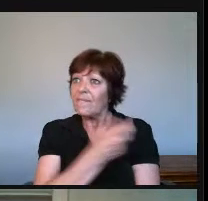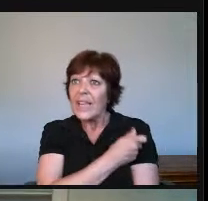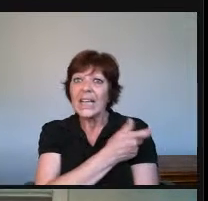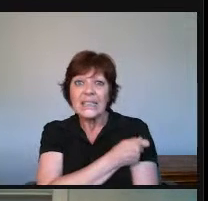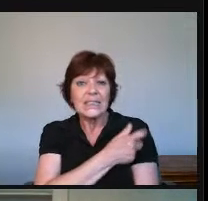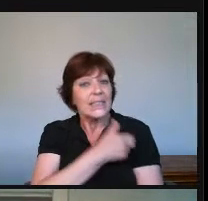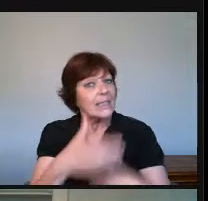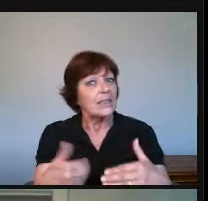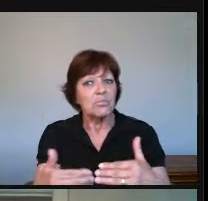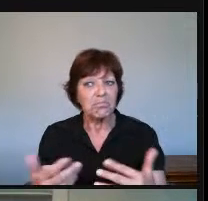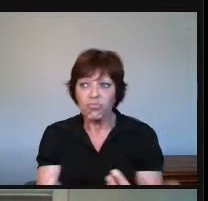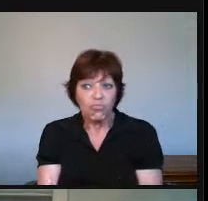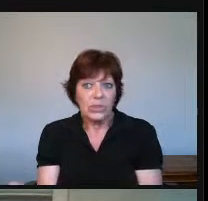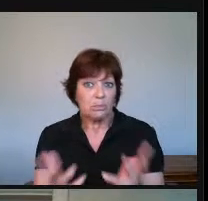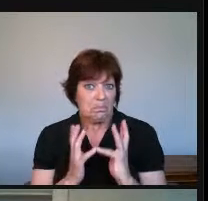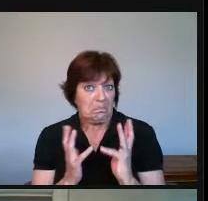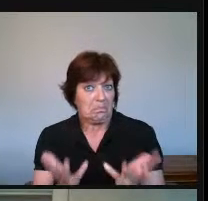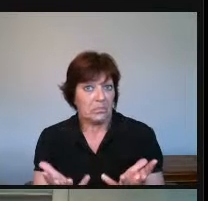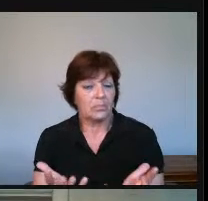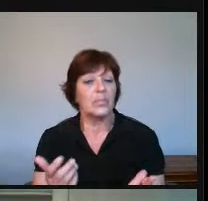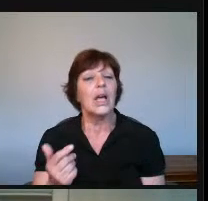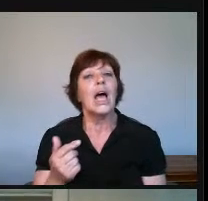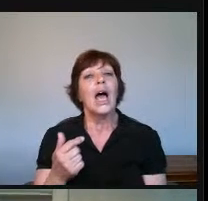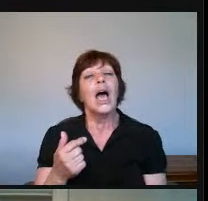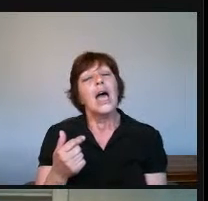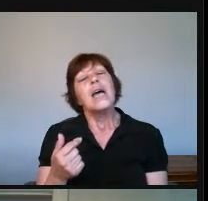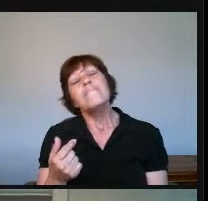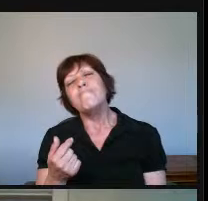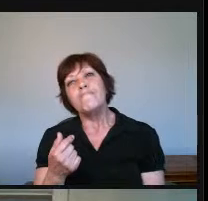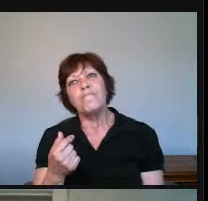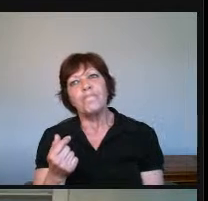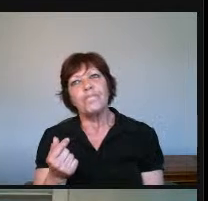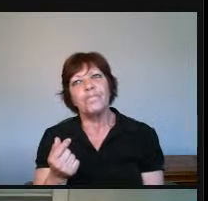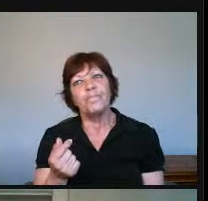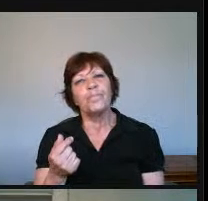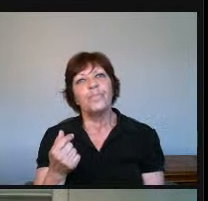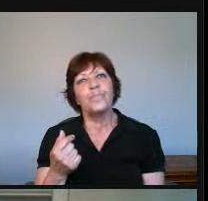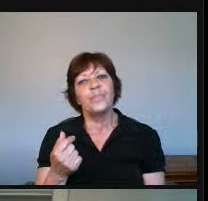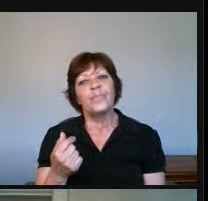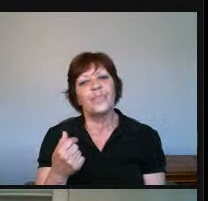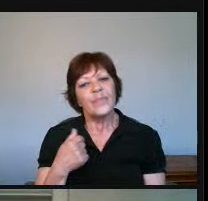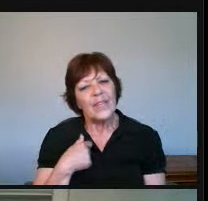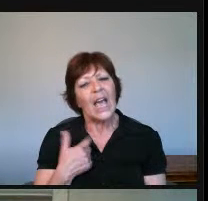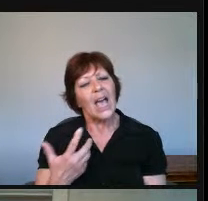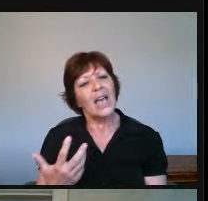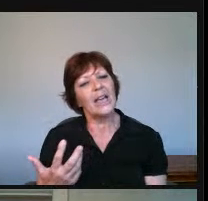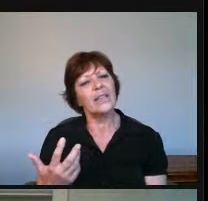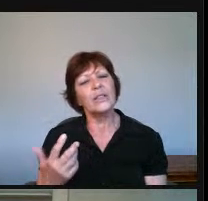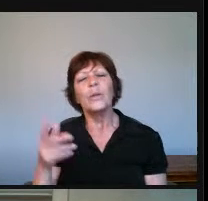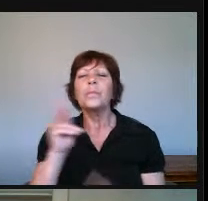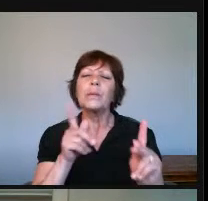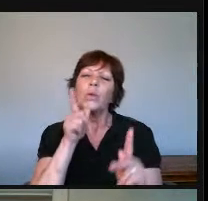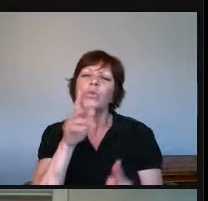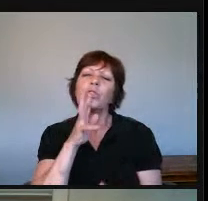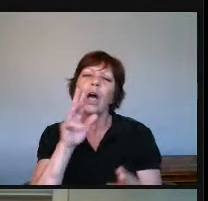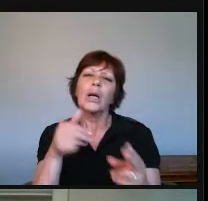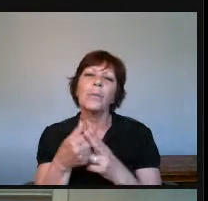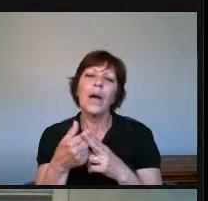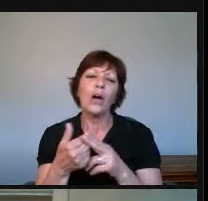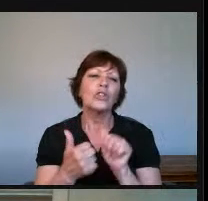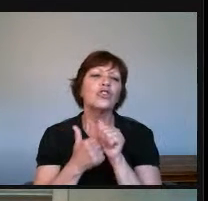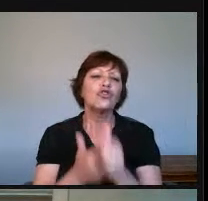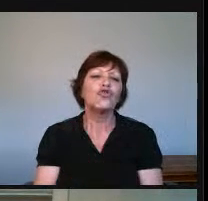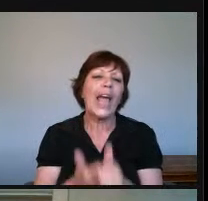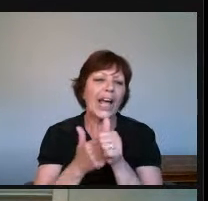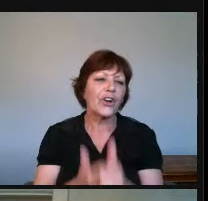vaccine. And I'm kind of hard pressed to figure out people who talk about trackers